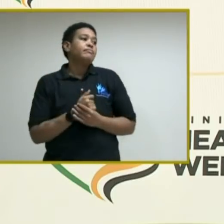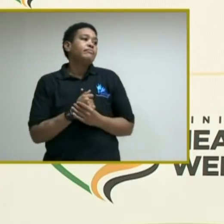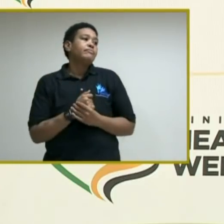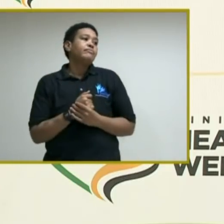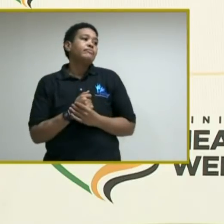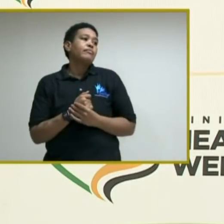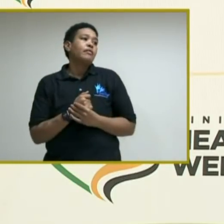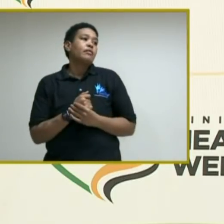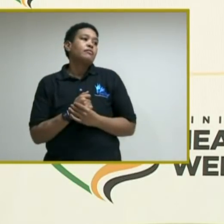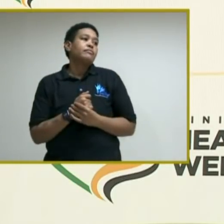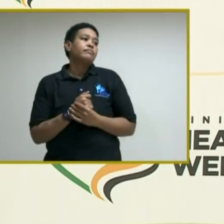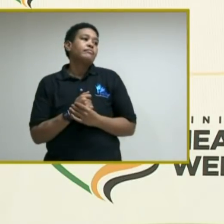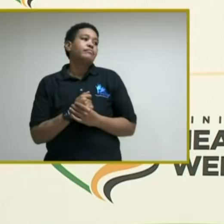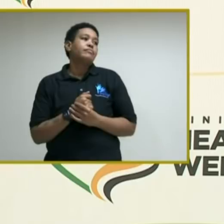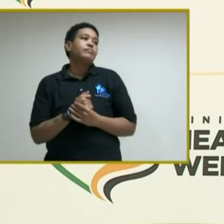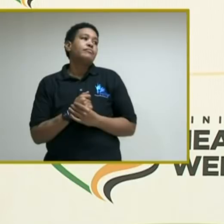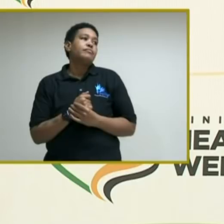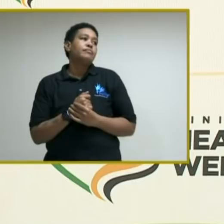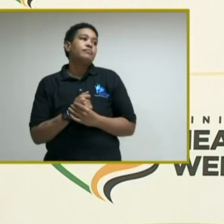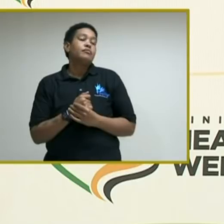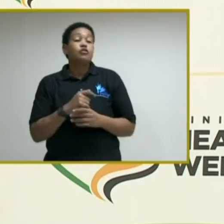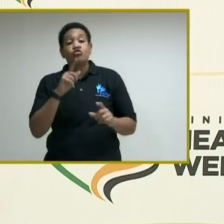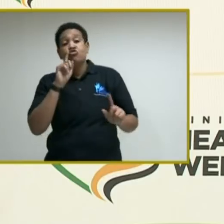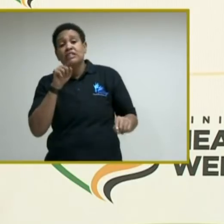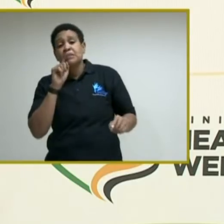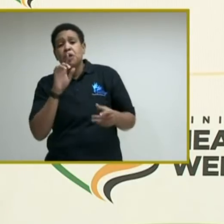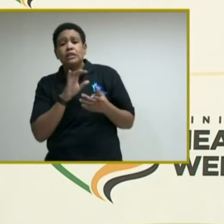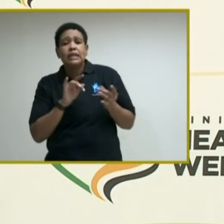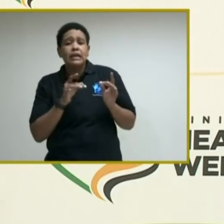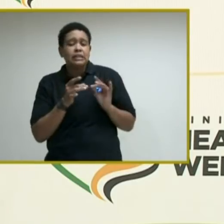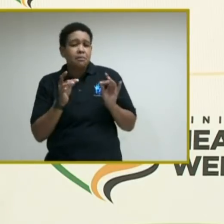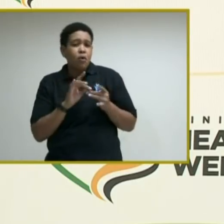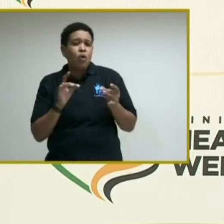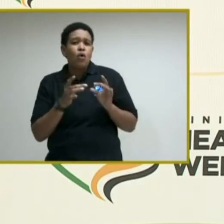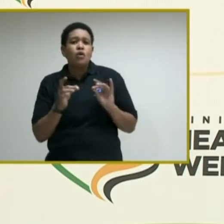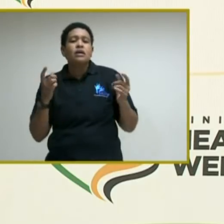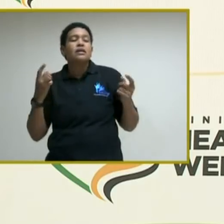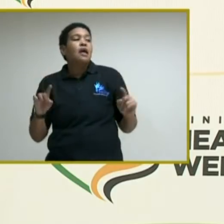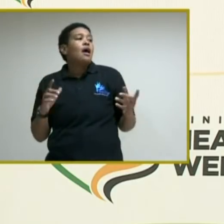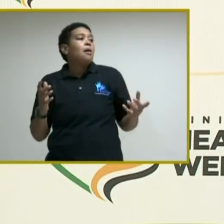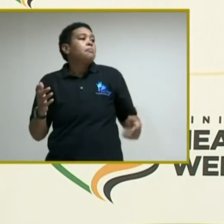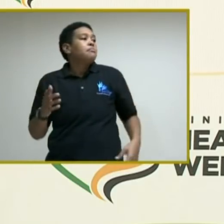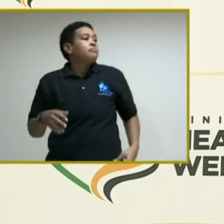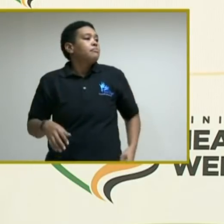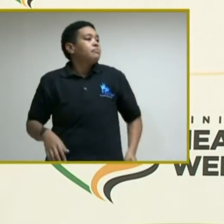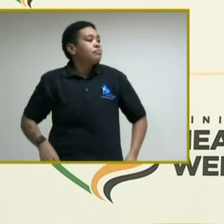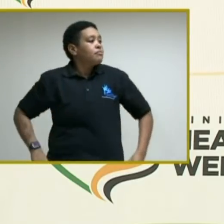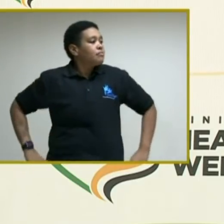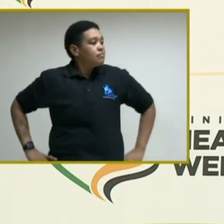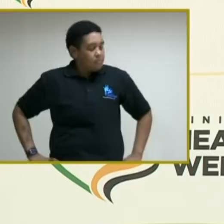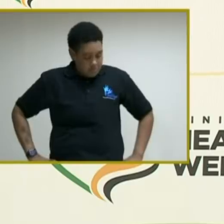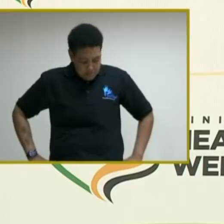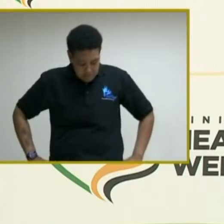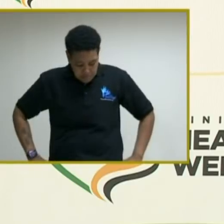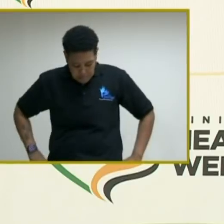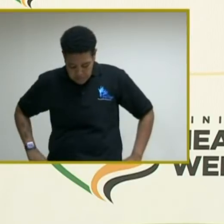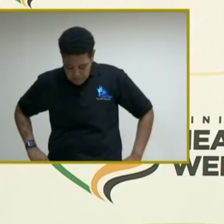the response, the testimonials is that it has worked.